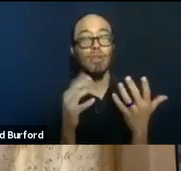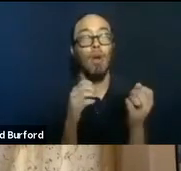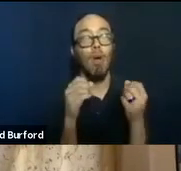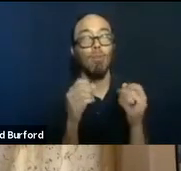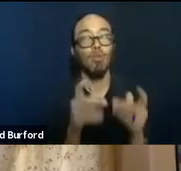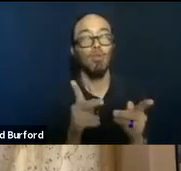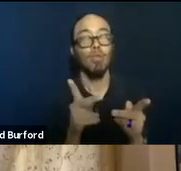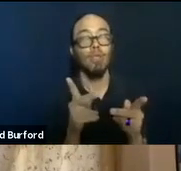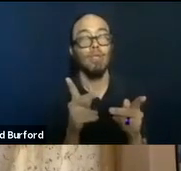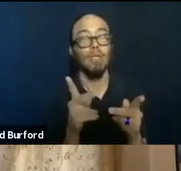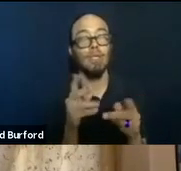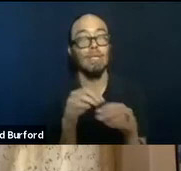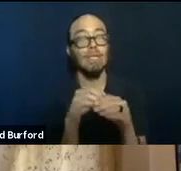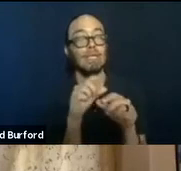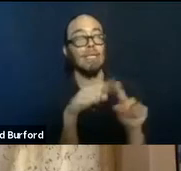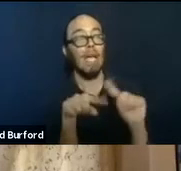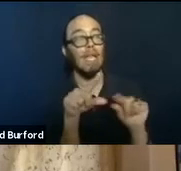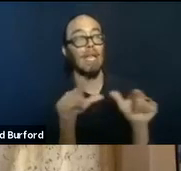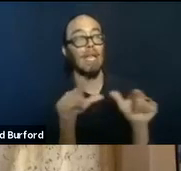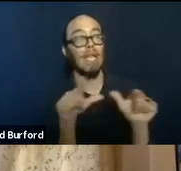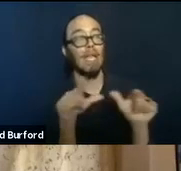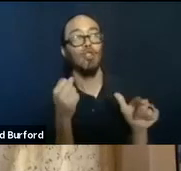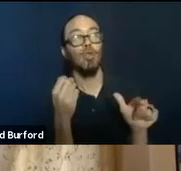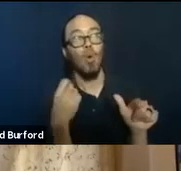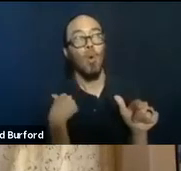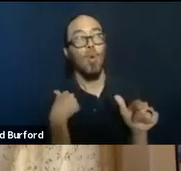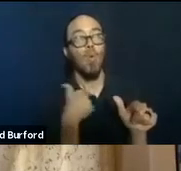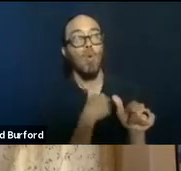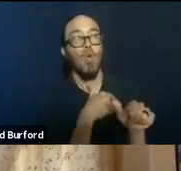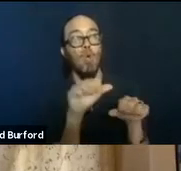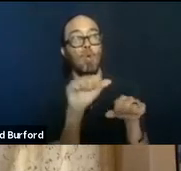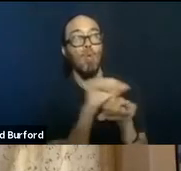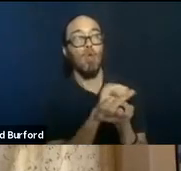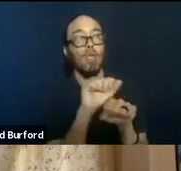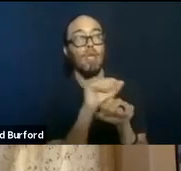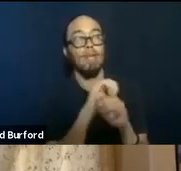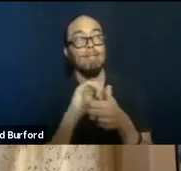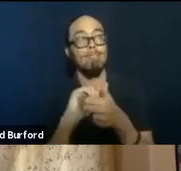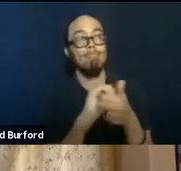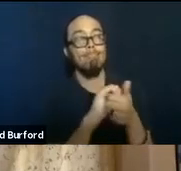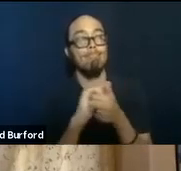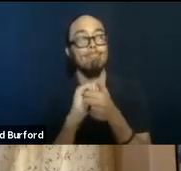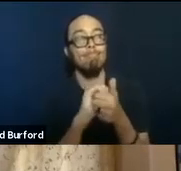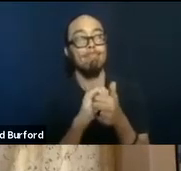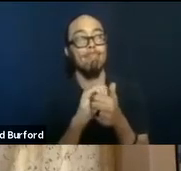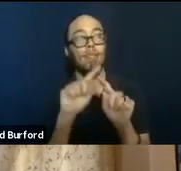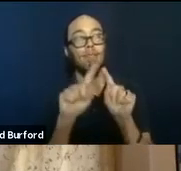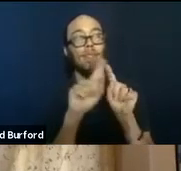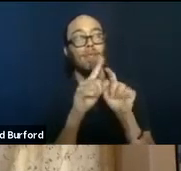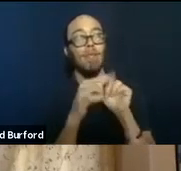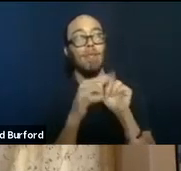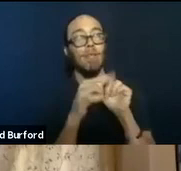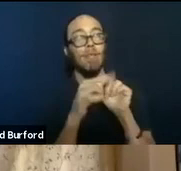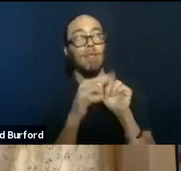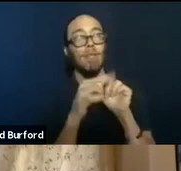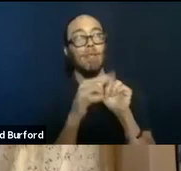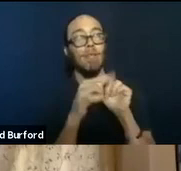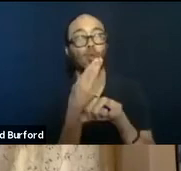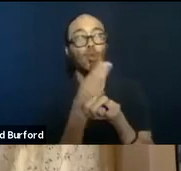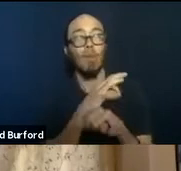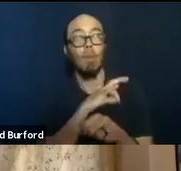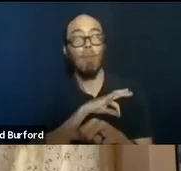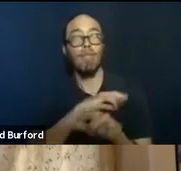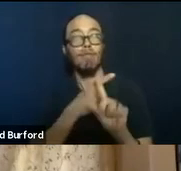opportunities in sign language. So we're working with various countries right now to use the profits from